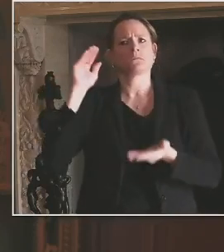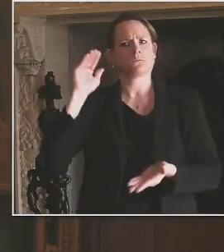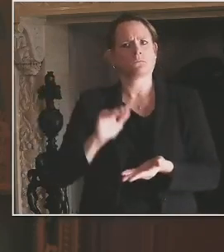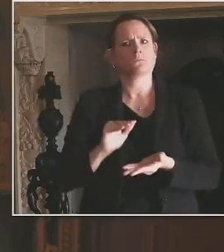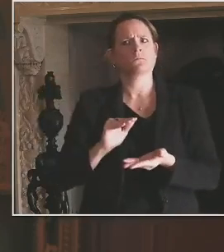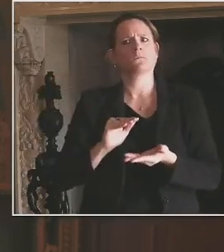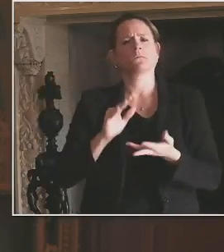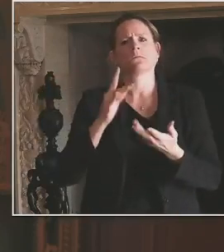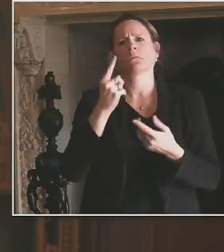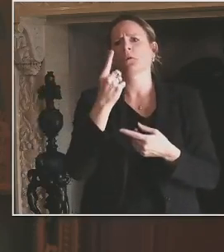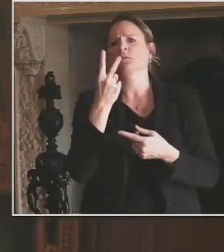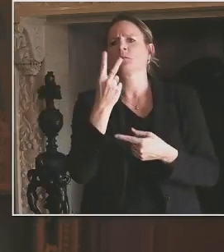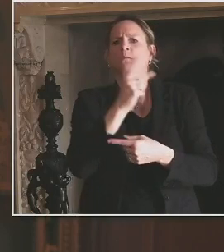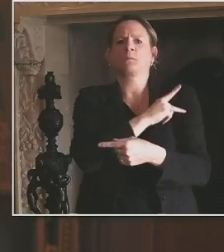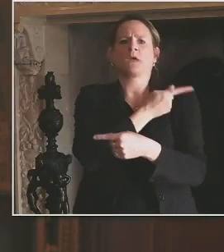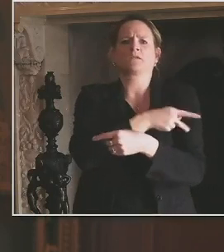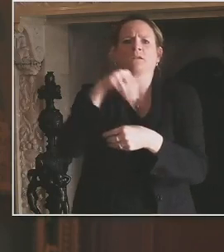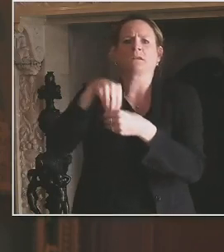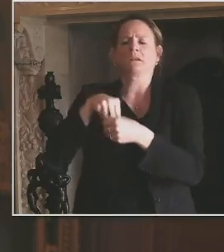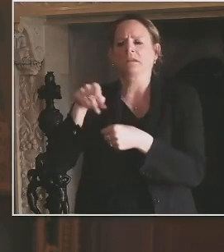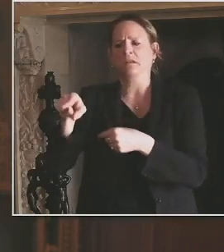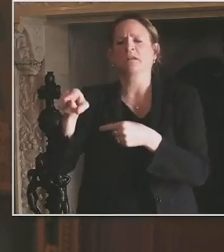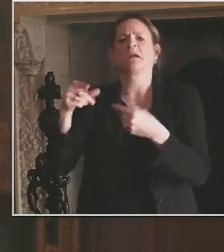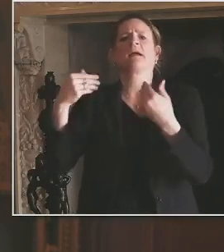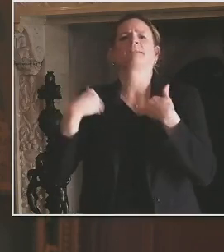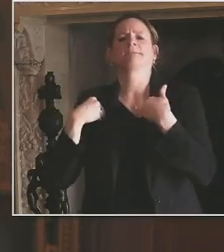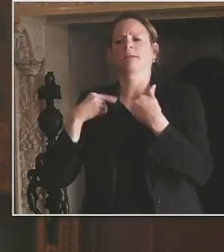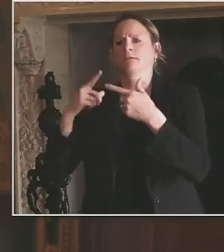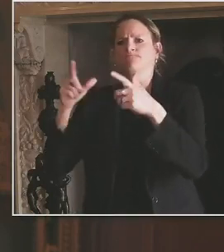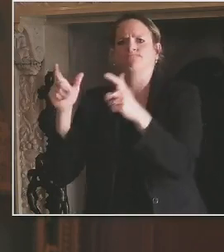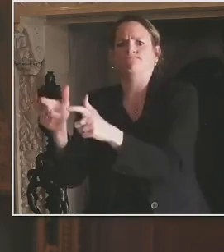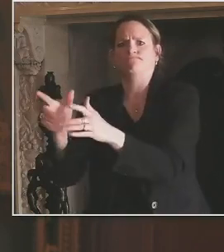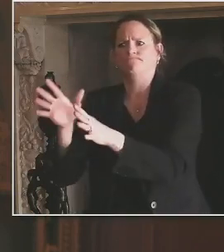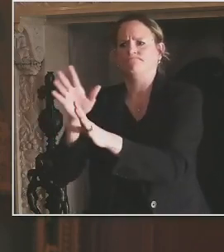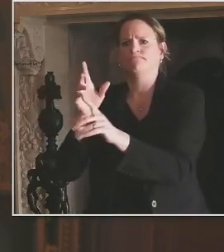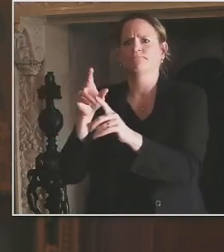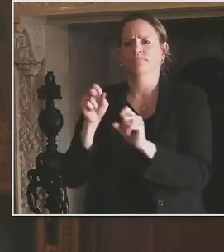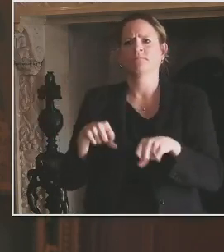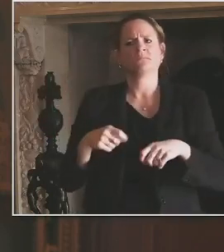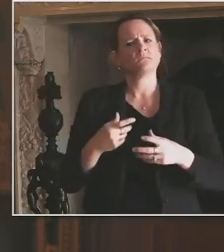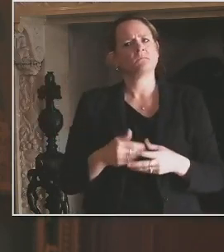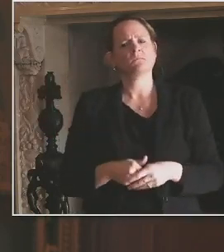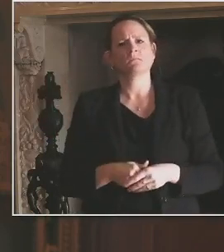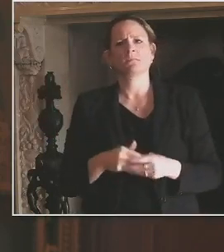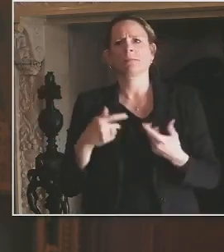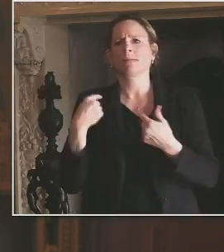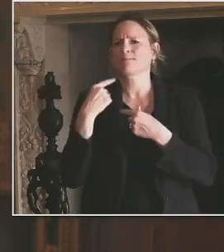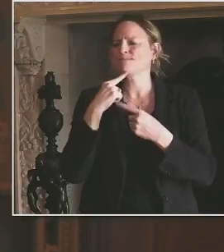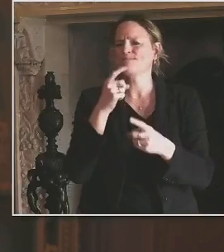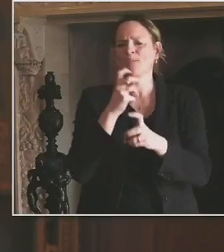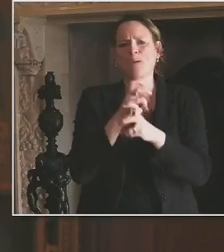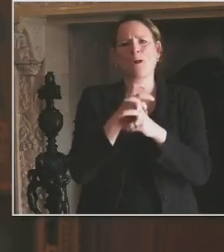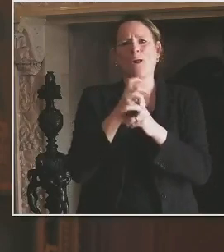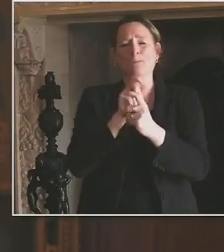So it is a wide range, and it's difficult to have a precise estimate just